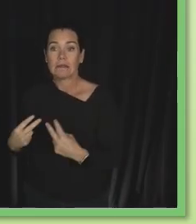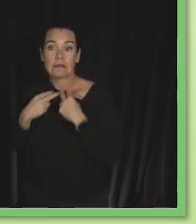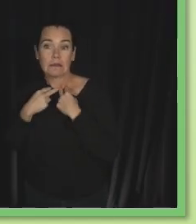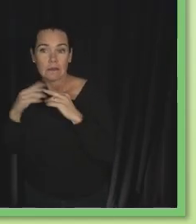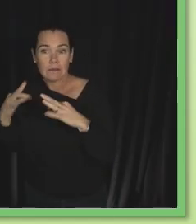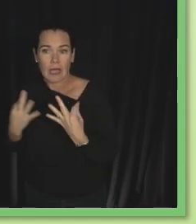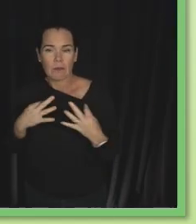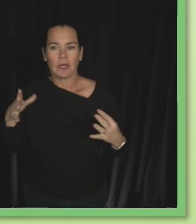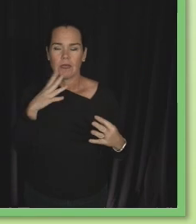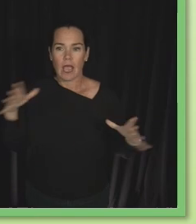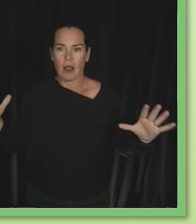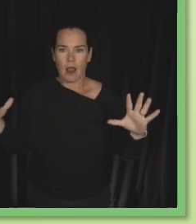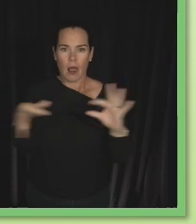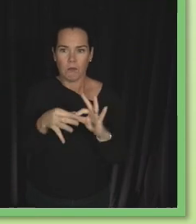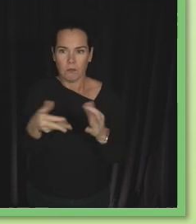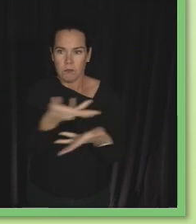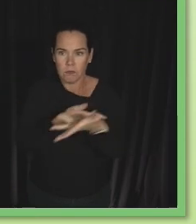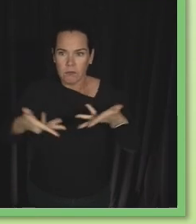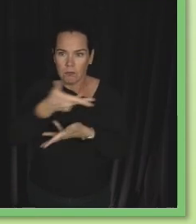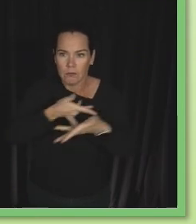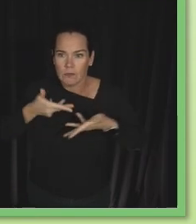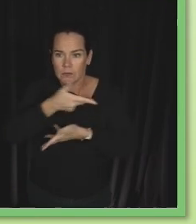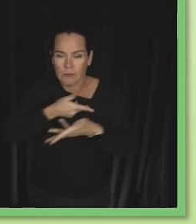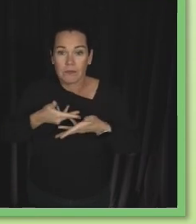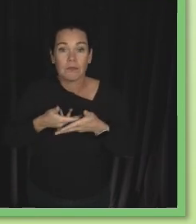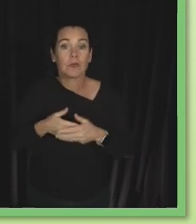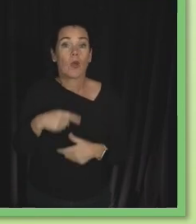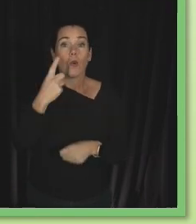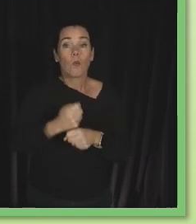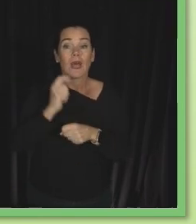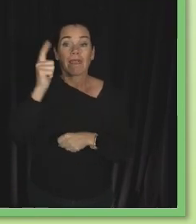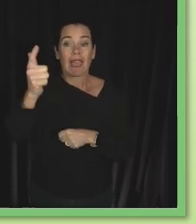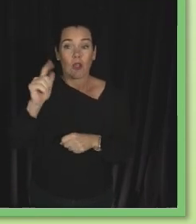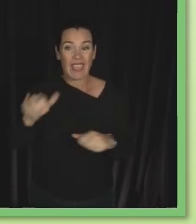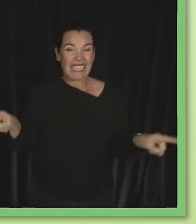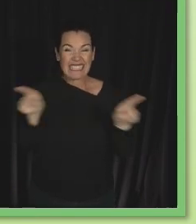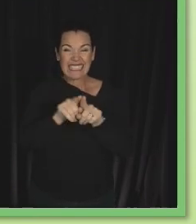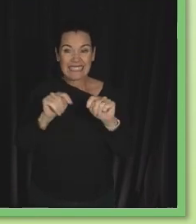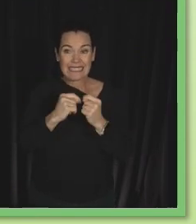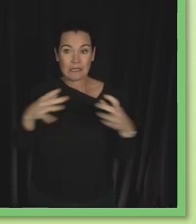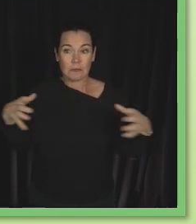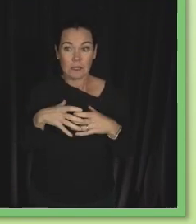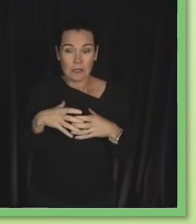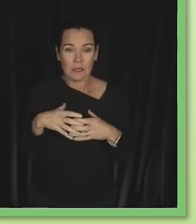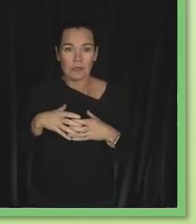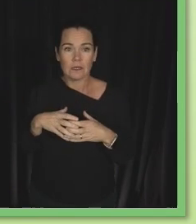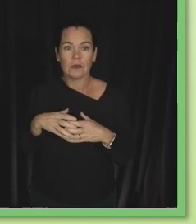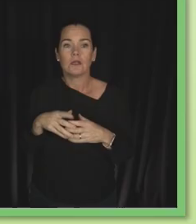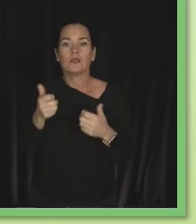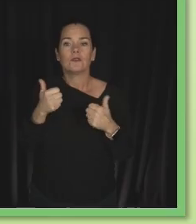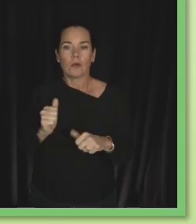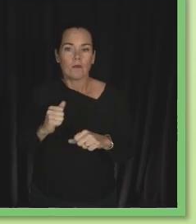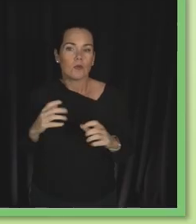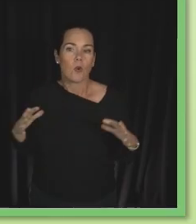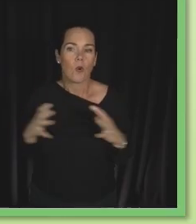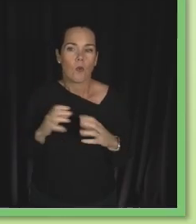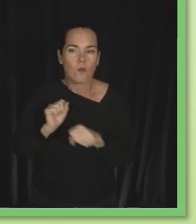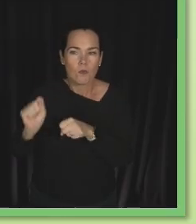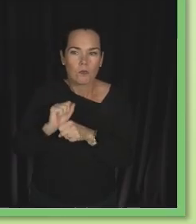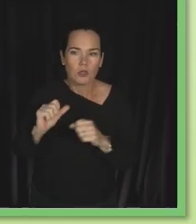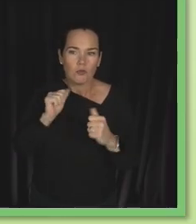families. A year later, the same team came together to support and fight COVID-19 as